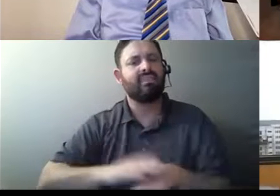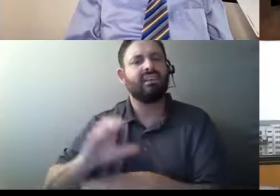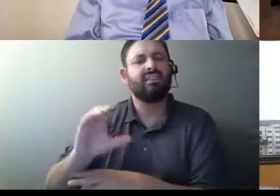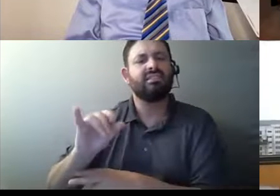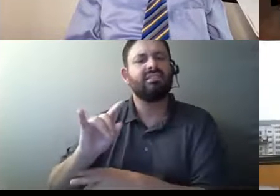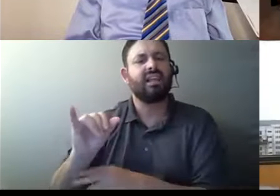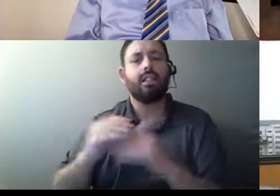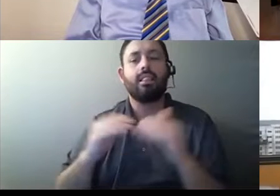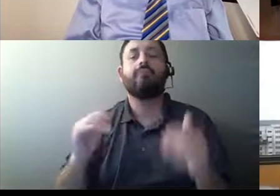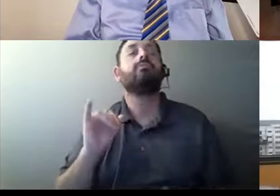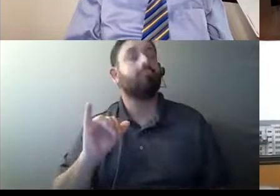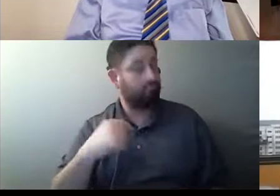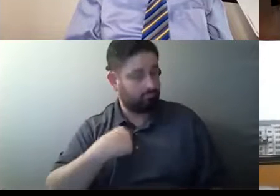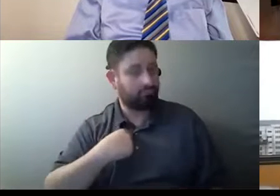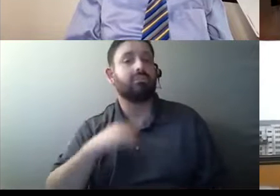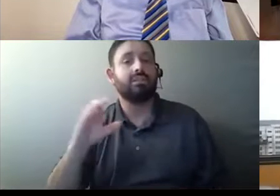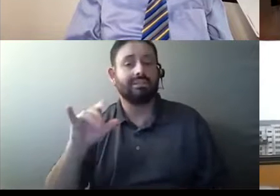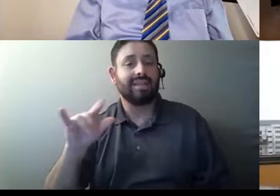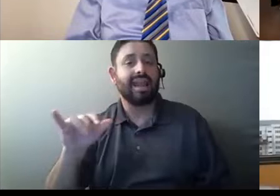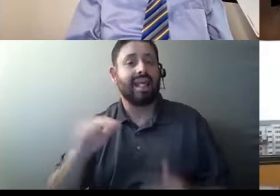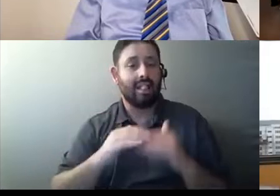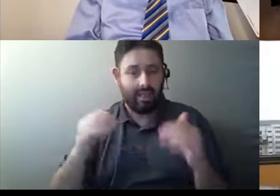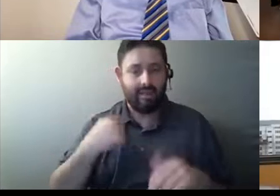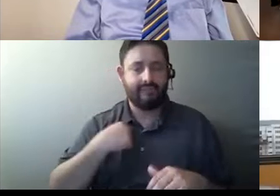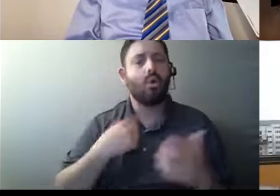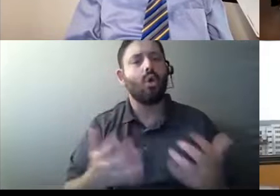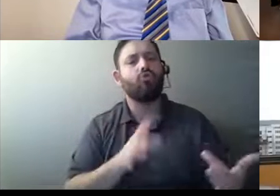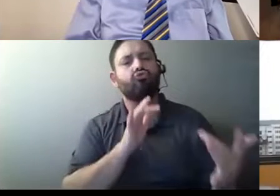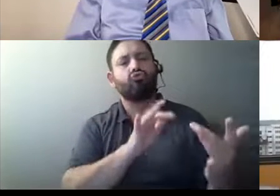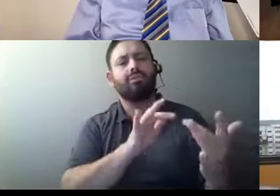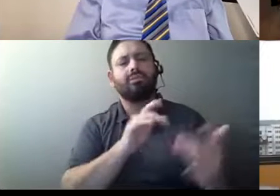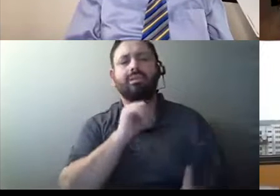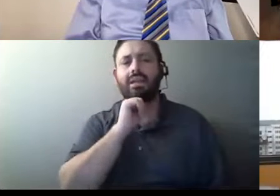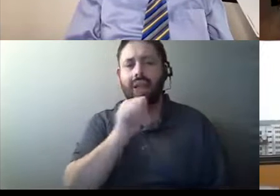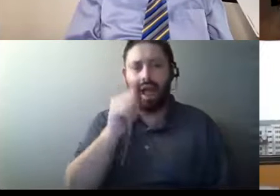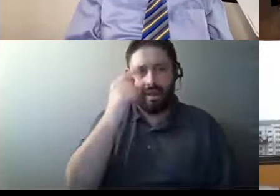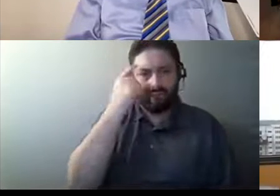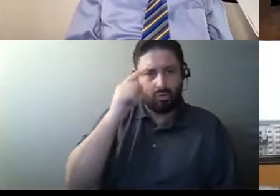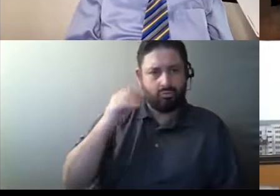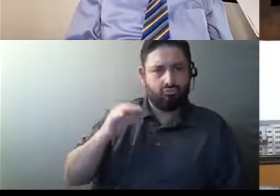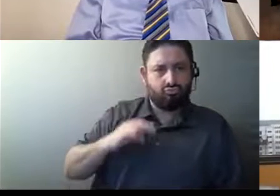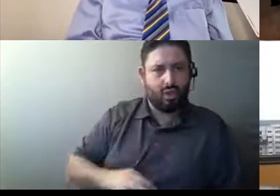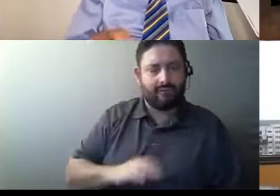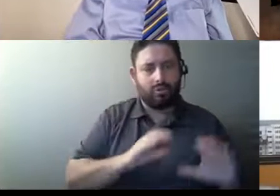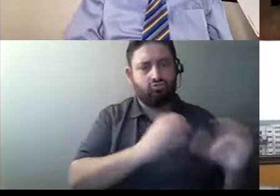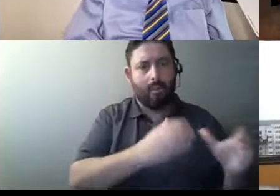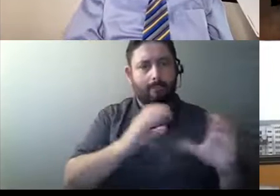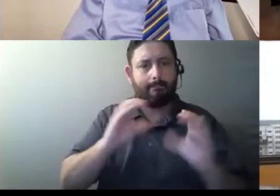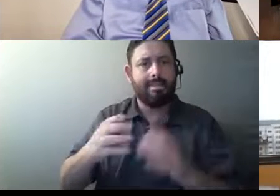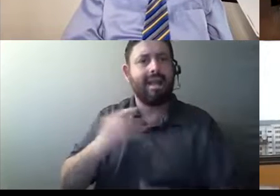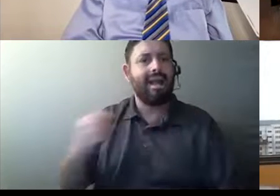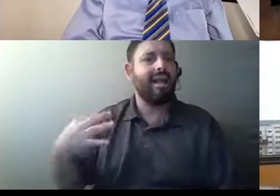On the city level, I would like to reach out to our not-for-profit groups and volunteer